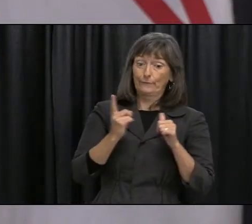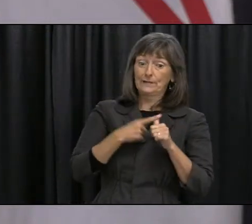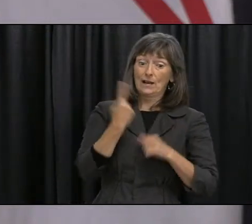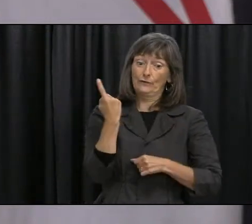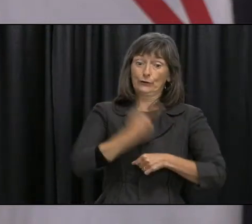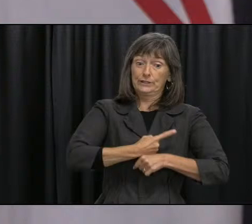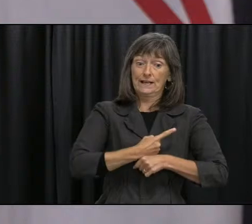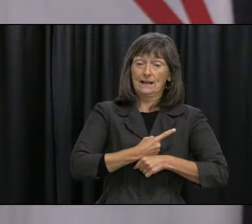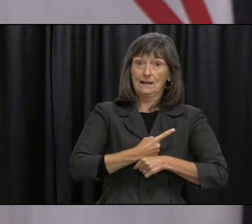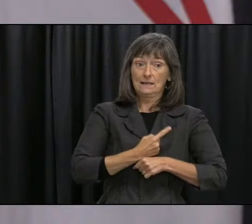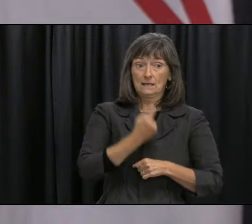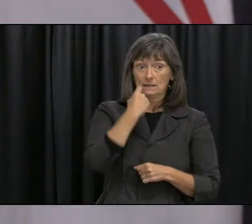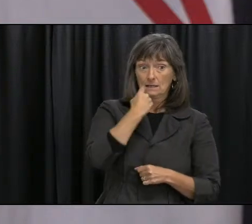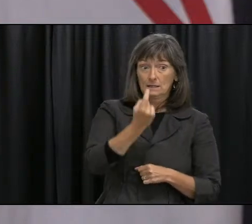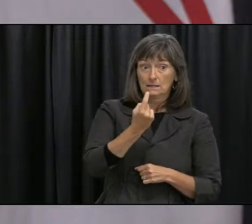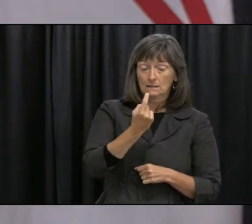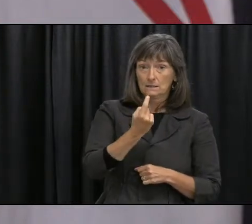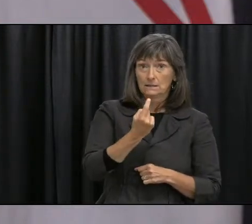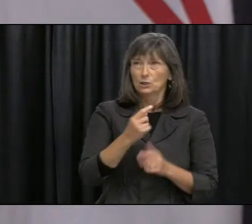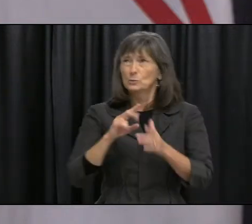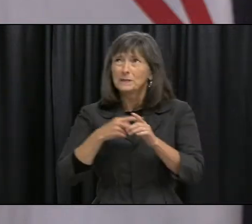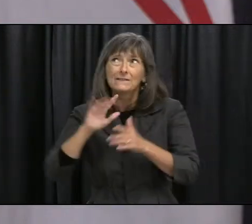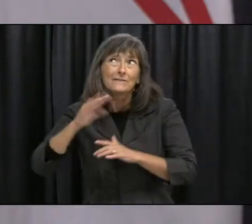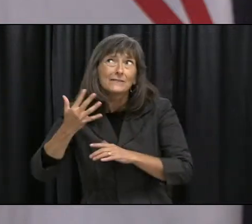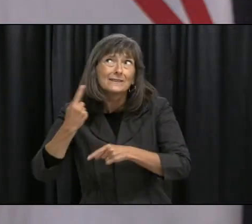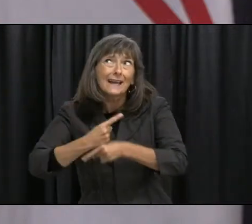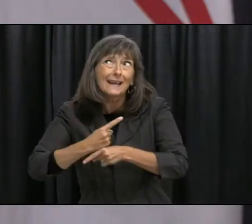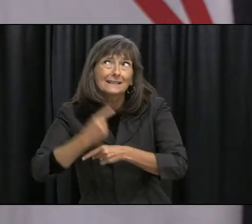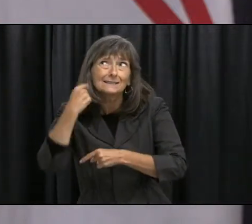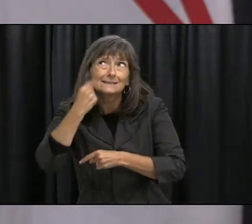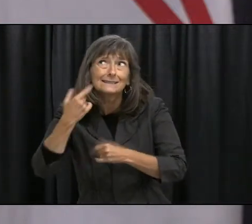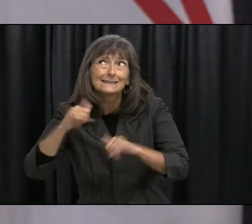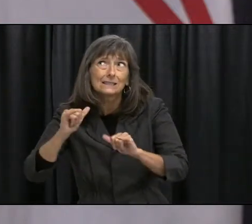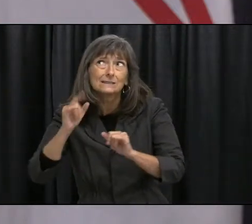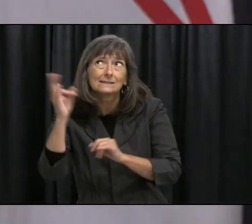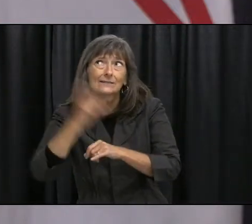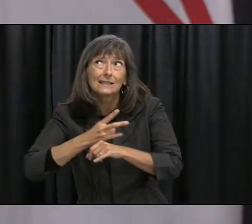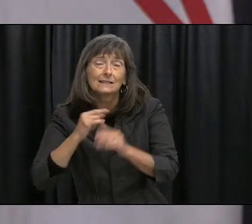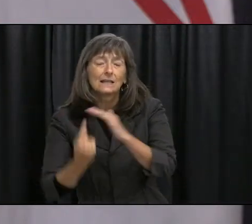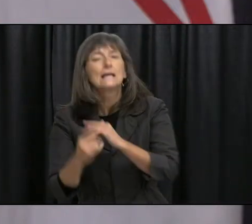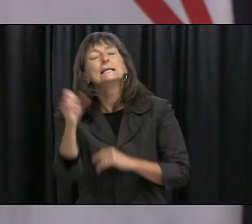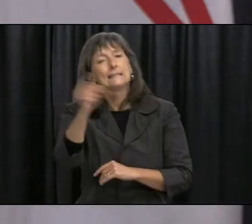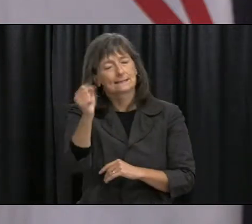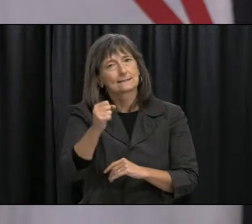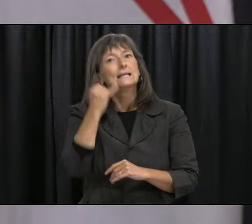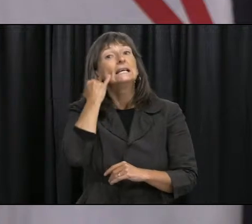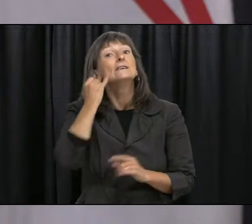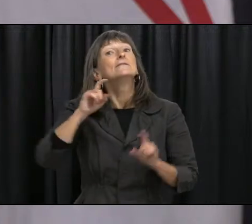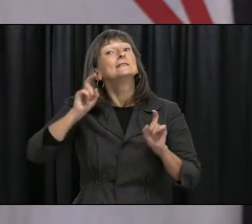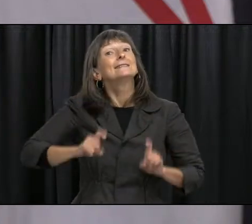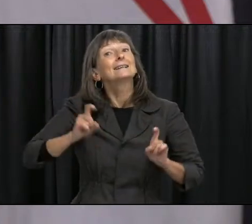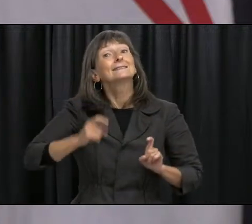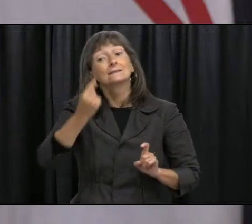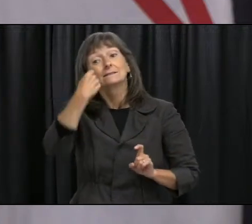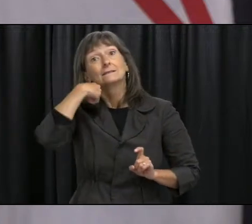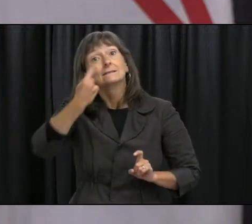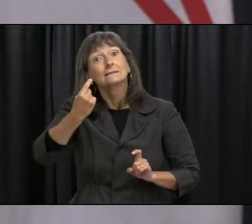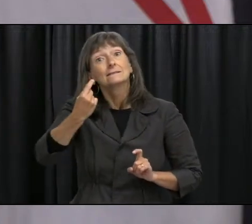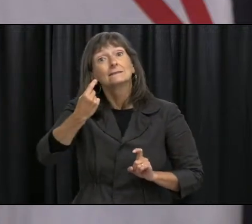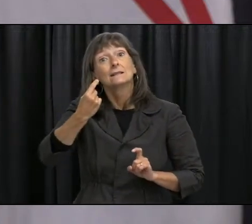If they test negative on day 5, you mean? Day 5, yeah. Yeah. So the isolation is still day 7. The reason we put the day 5 to 7